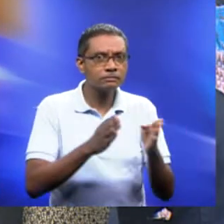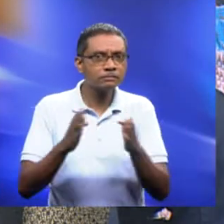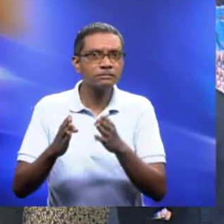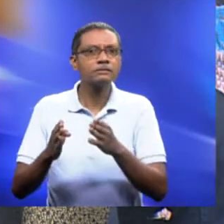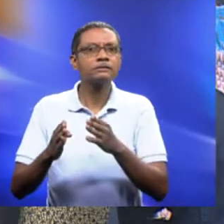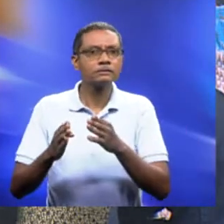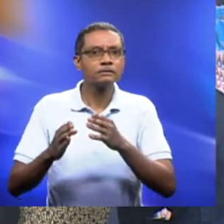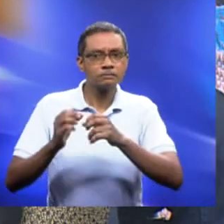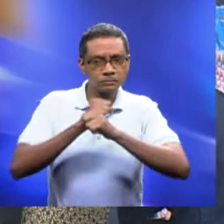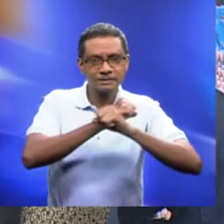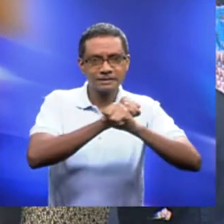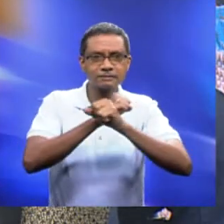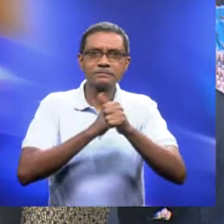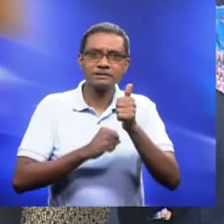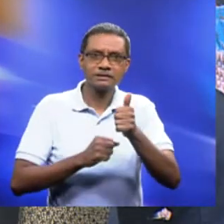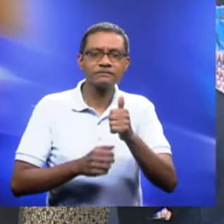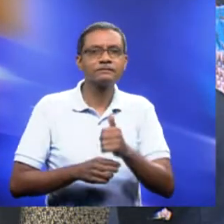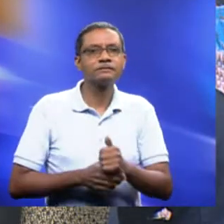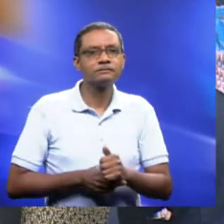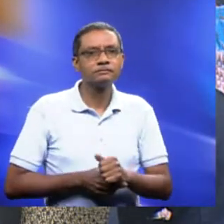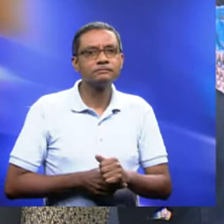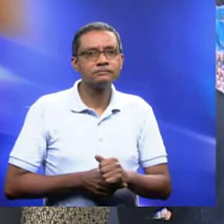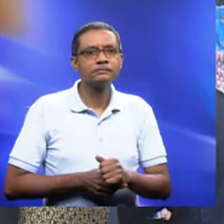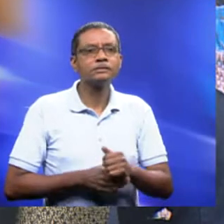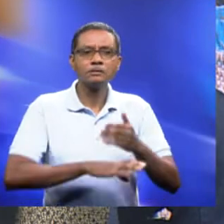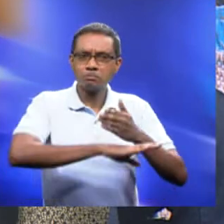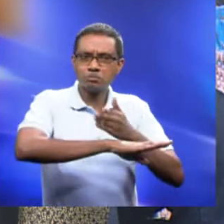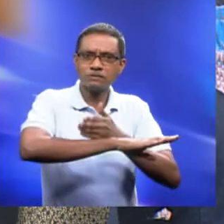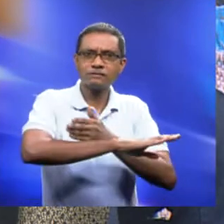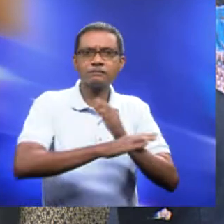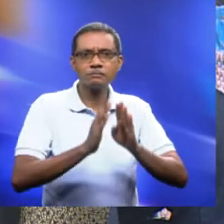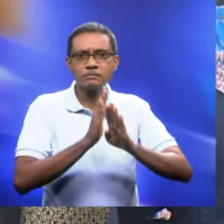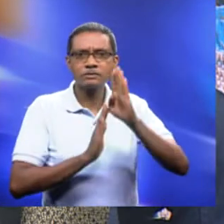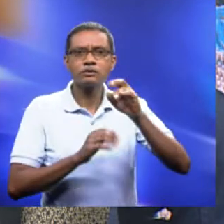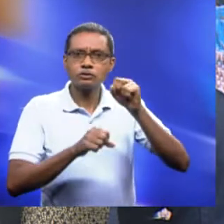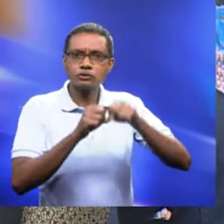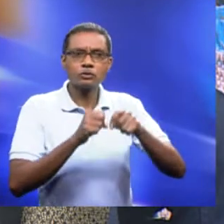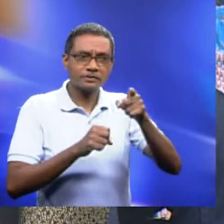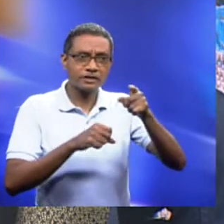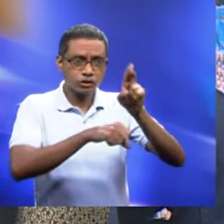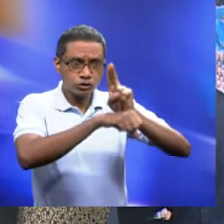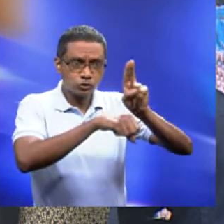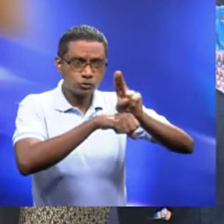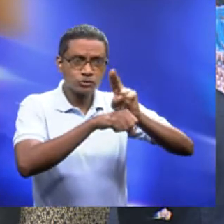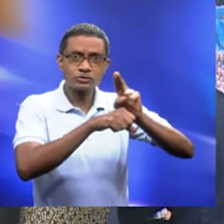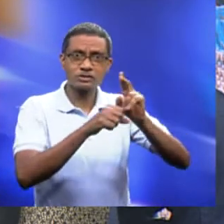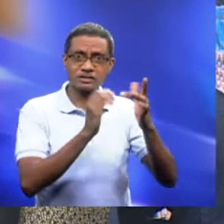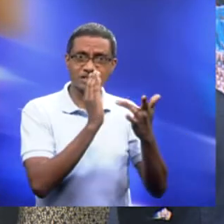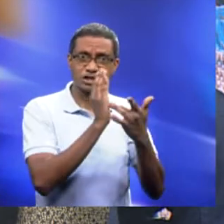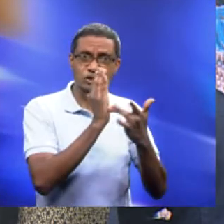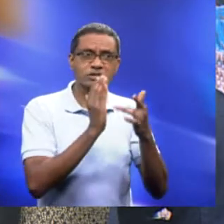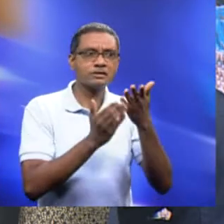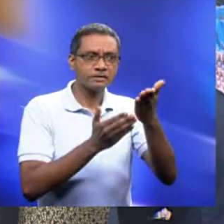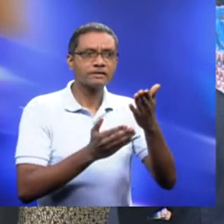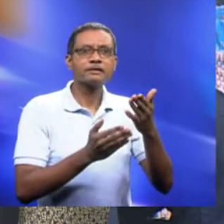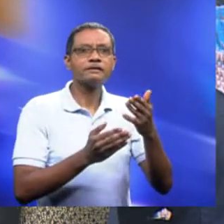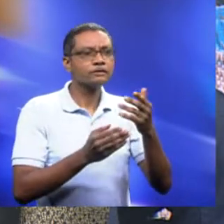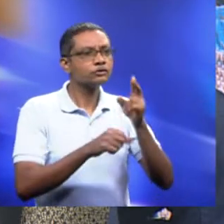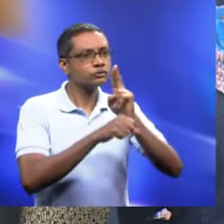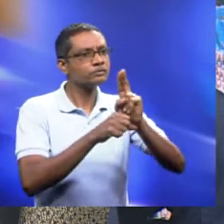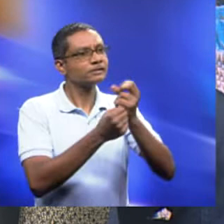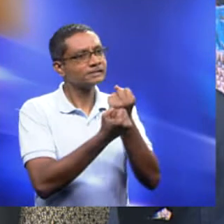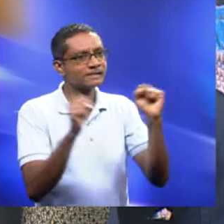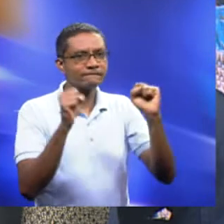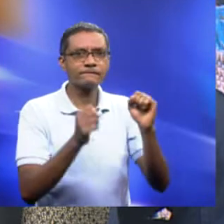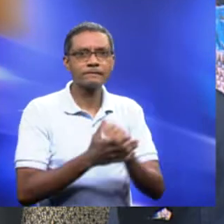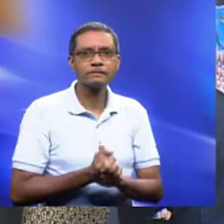their situation or to at least address the situation so that they could have a safe experience online. That is something that is an ongoing quest